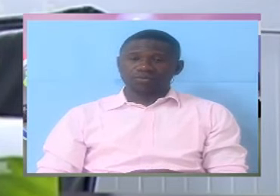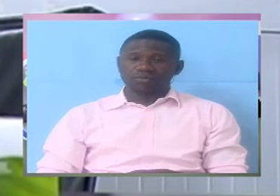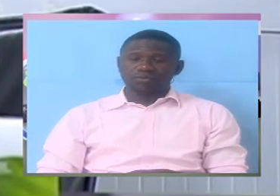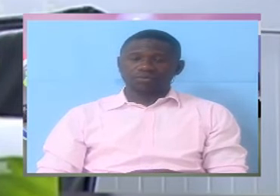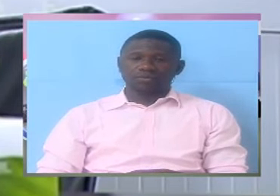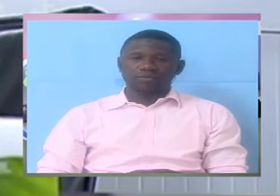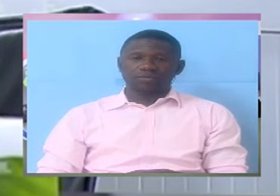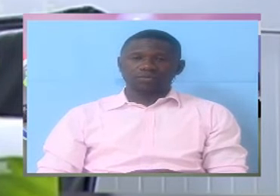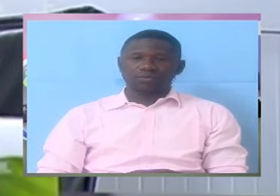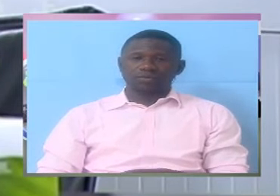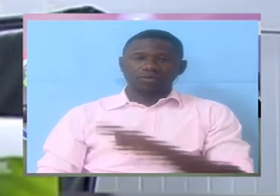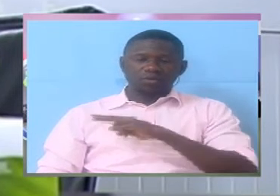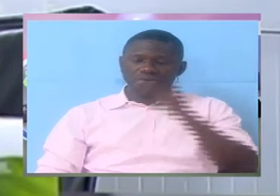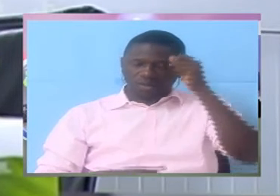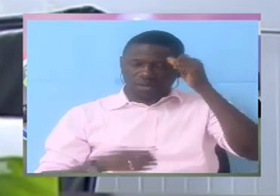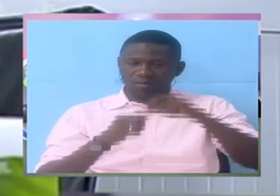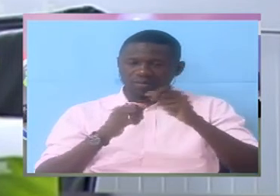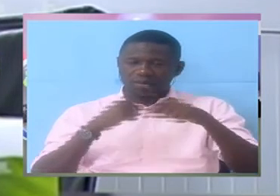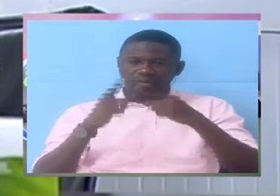I don't remember that